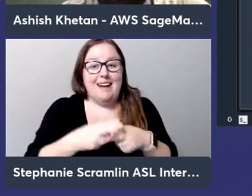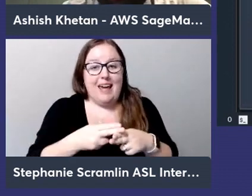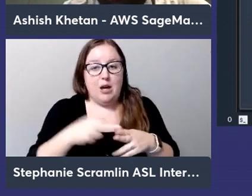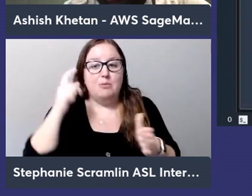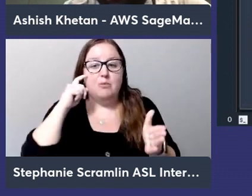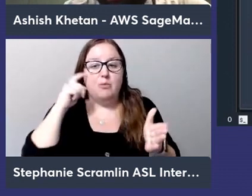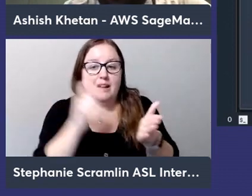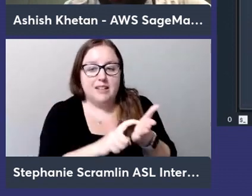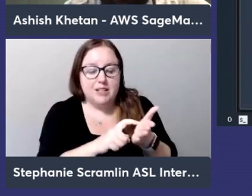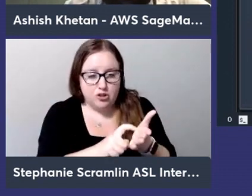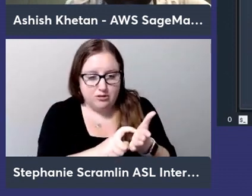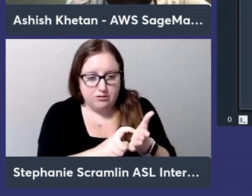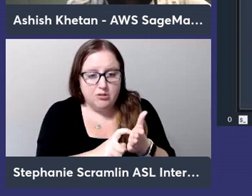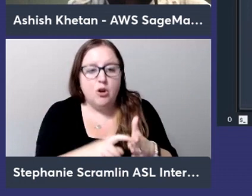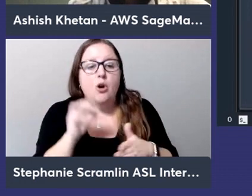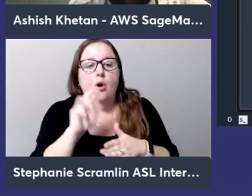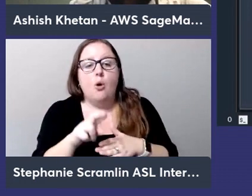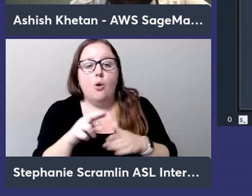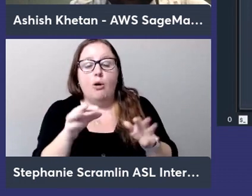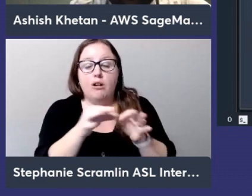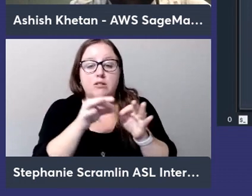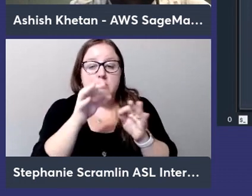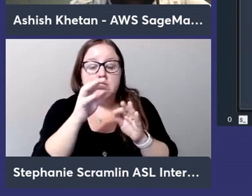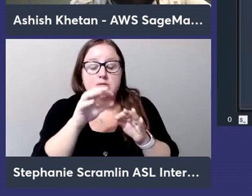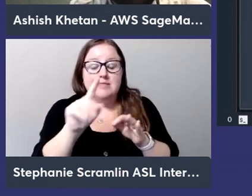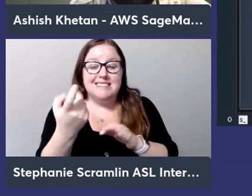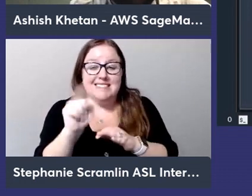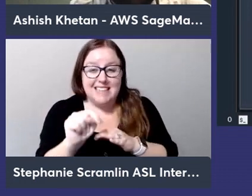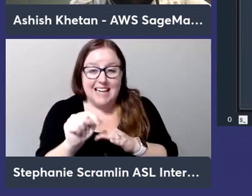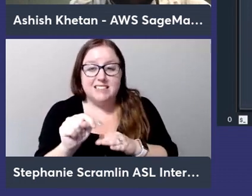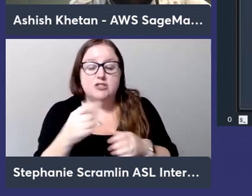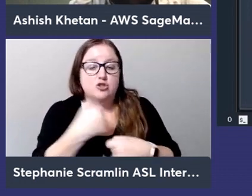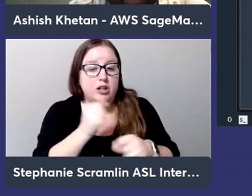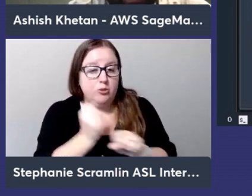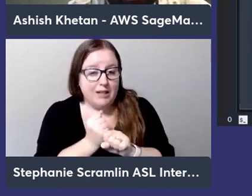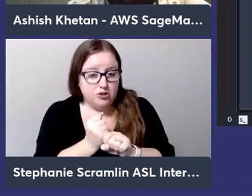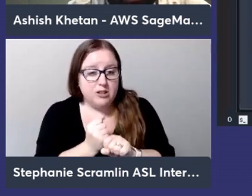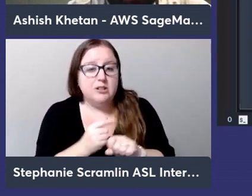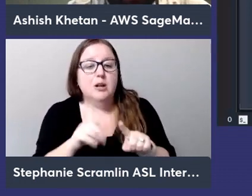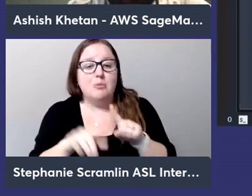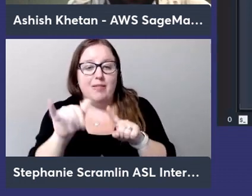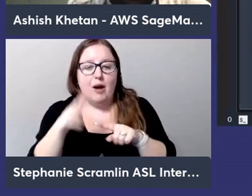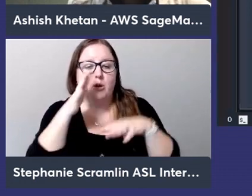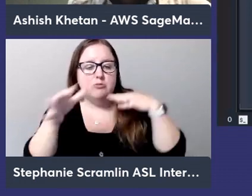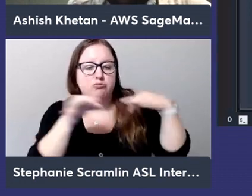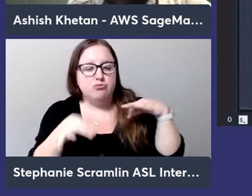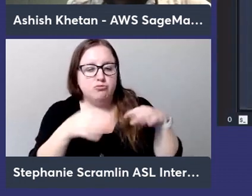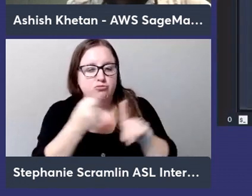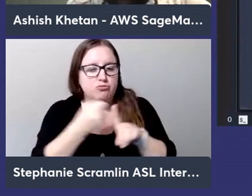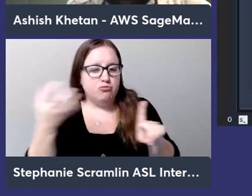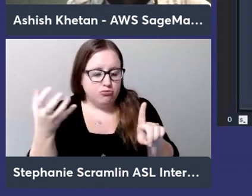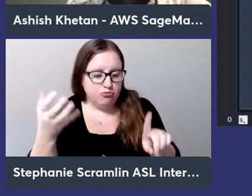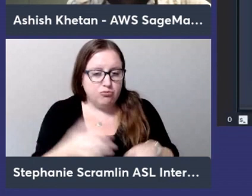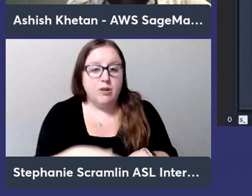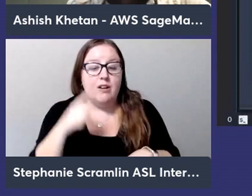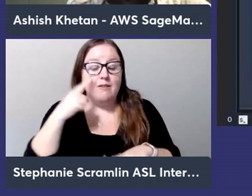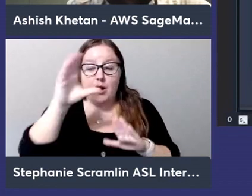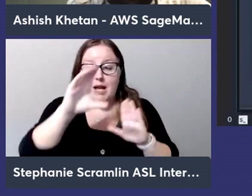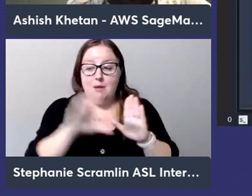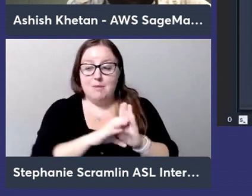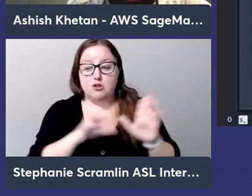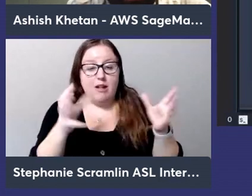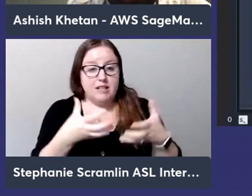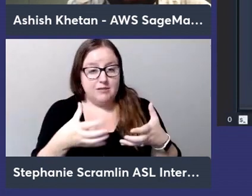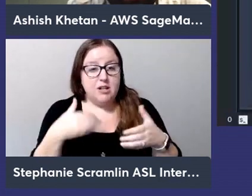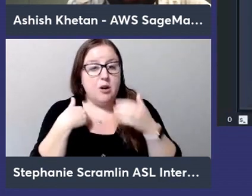model will predict the next line for you. But for this demo, let me go deeper into image classification. So for image classification, we